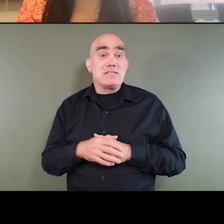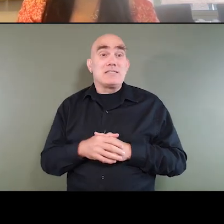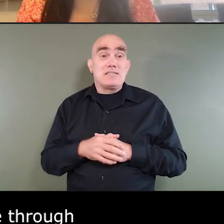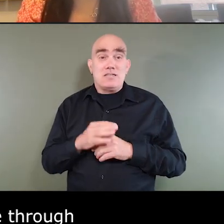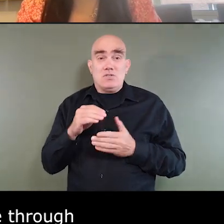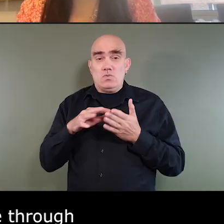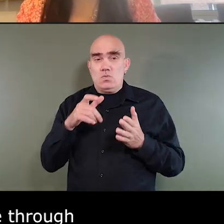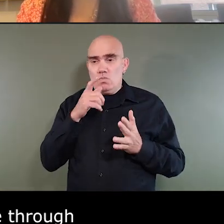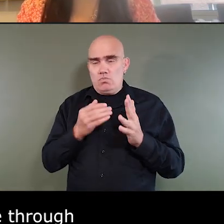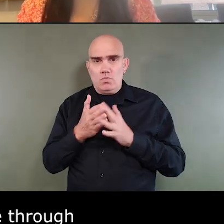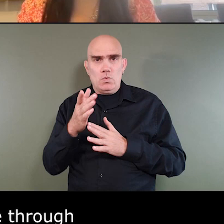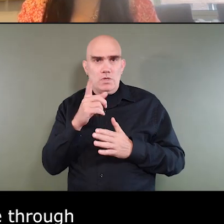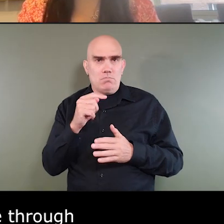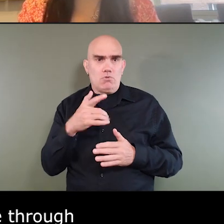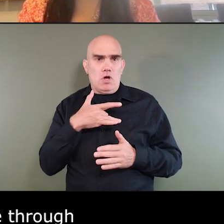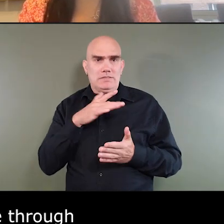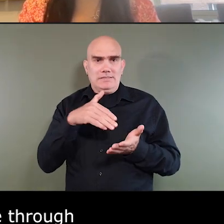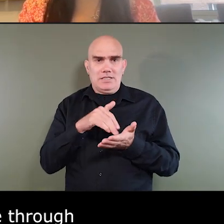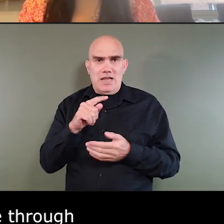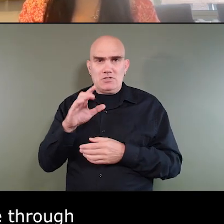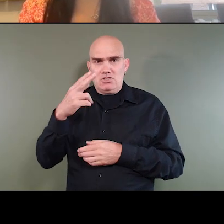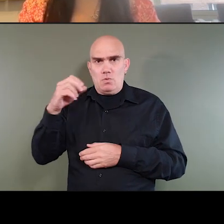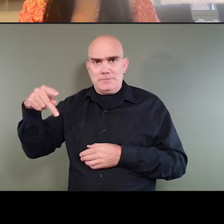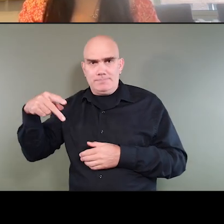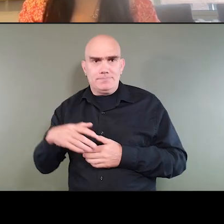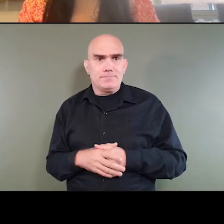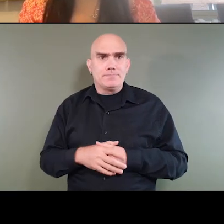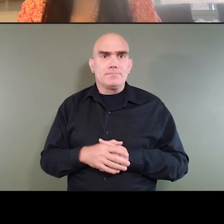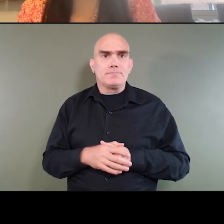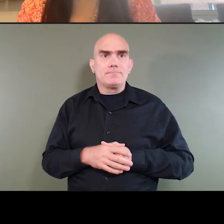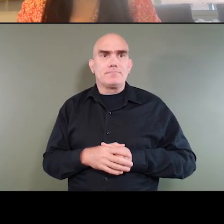fellows and students who come through the Cardiac Center at CHOP.